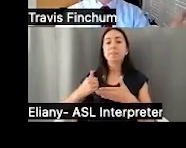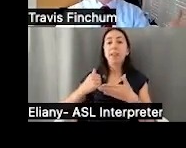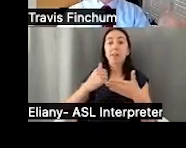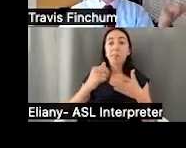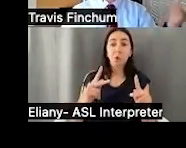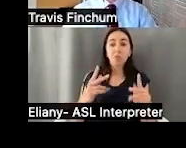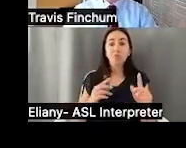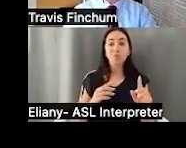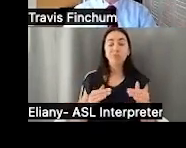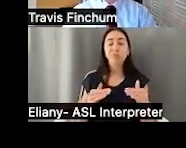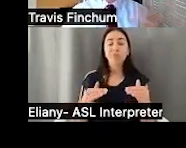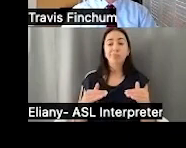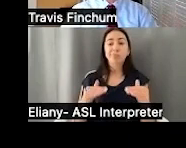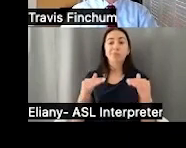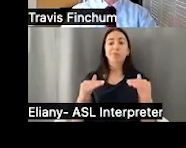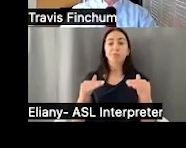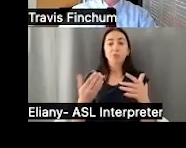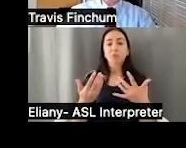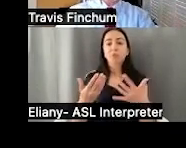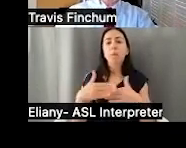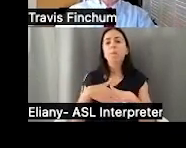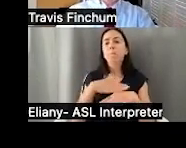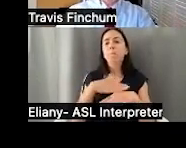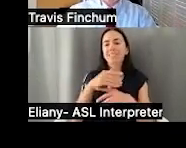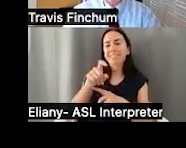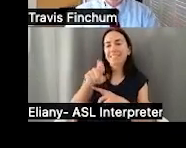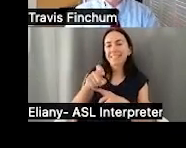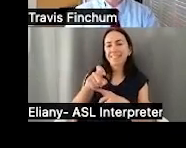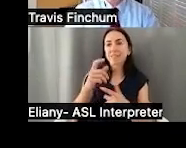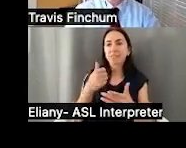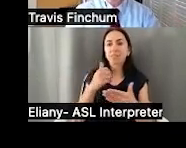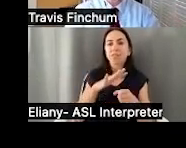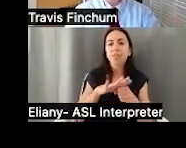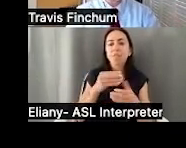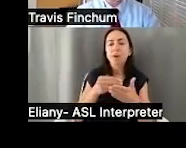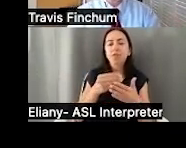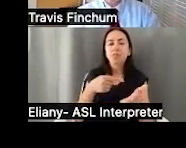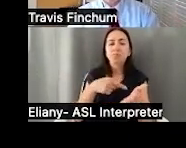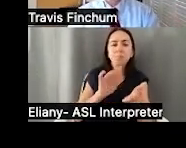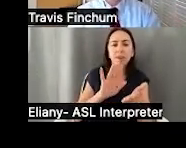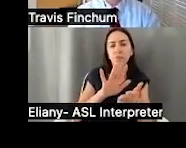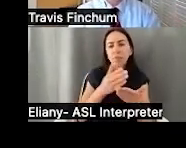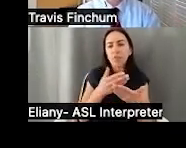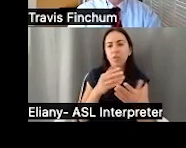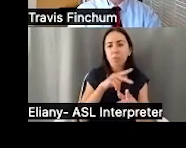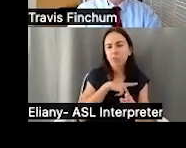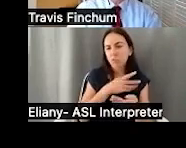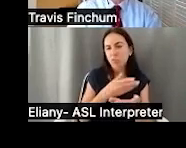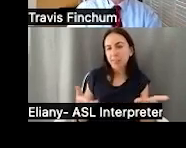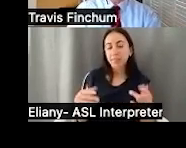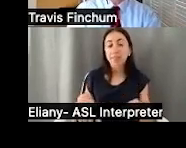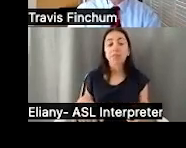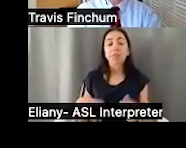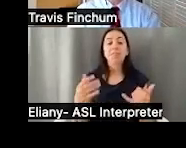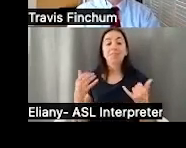have some income to pay for their basic needs. And the current, and we're in the year 2023,